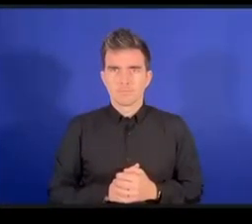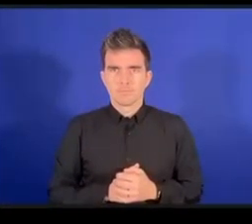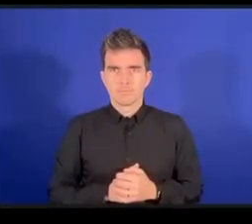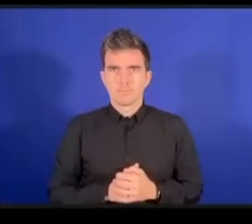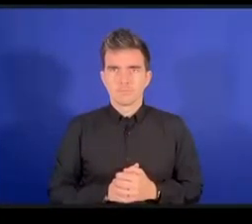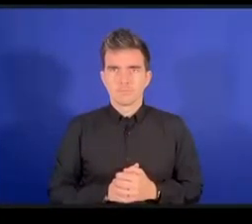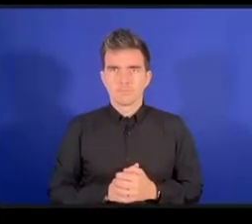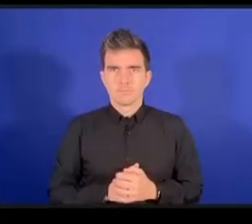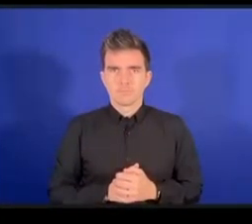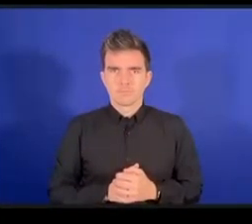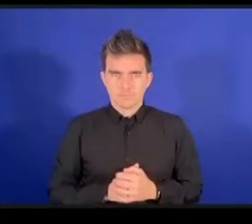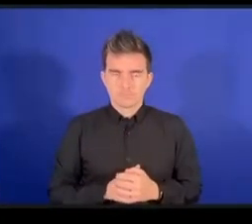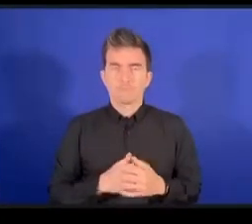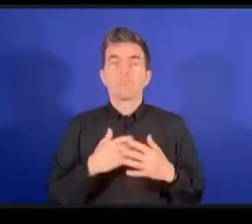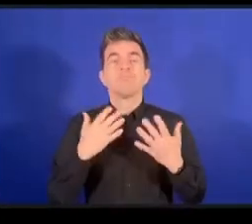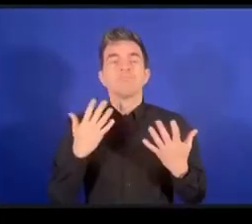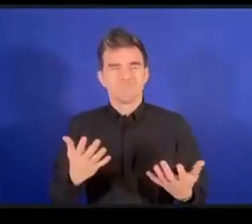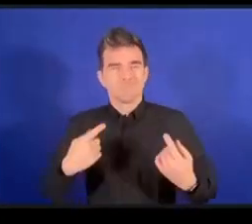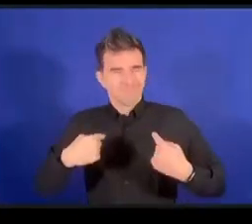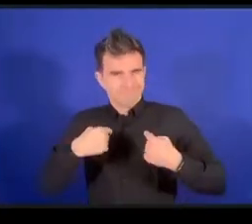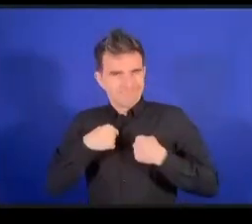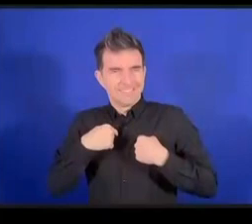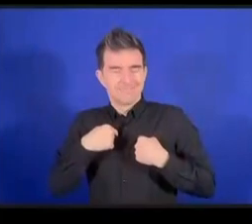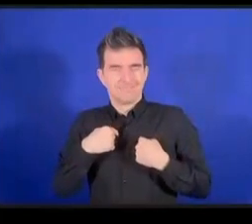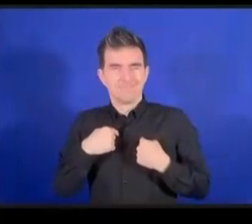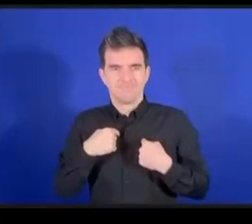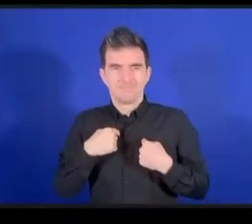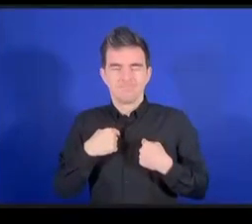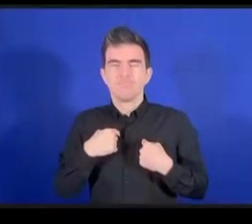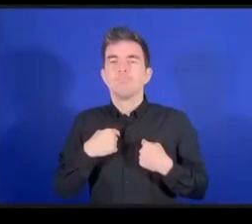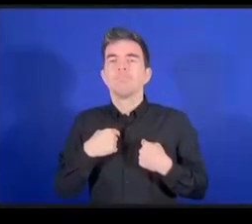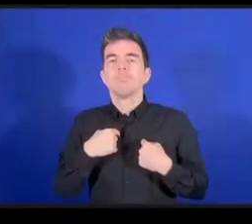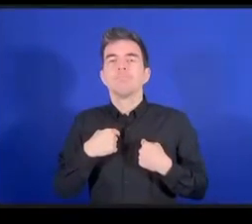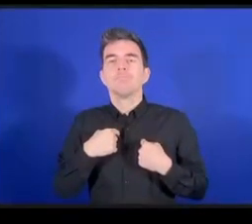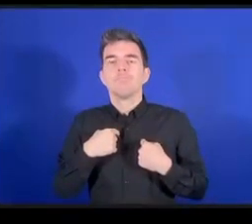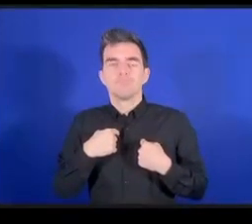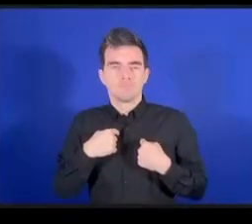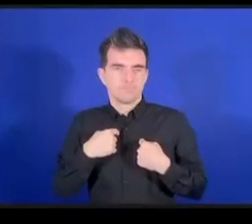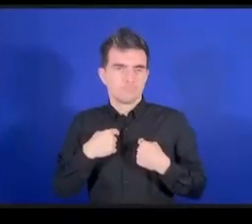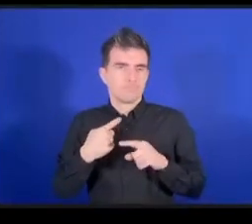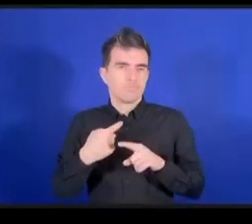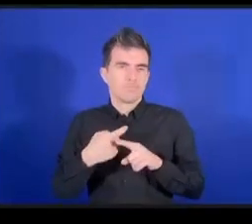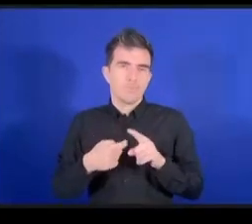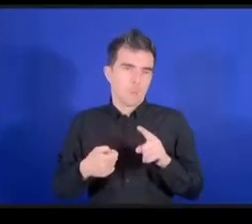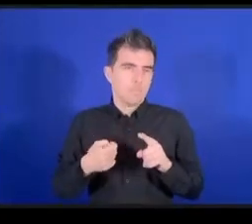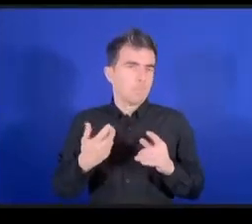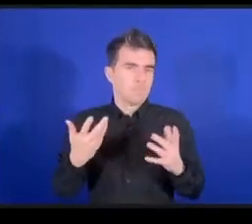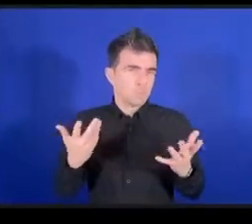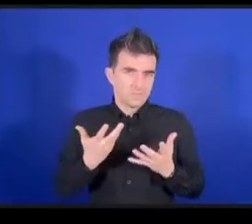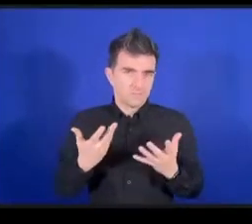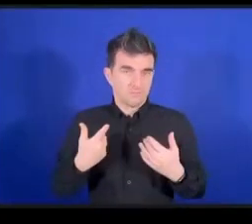So Stephen Weiber, I'm primarily here as a rapporteur, but also with the Dynamic Coalition